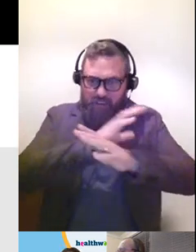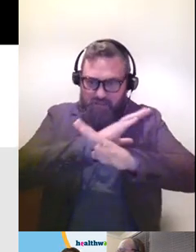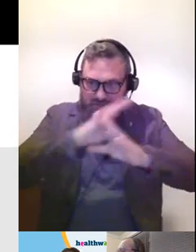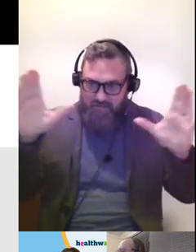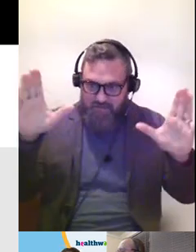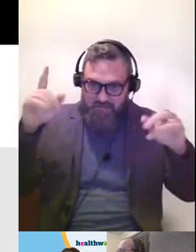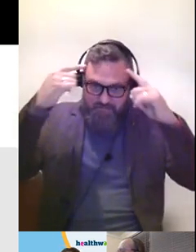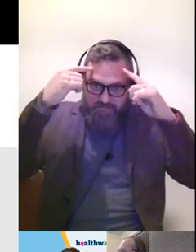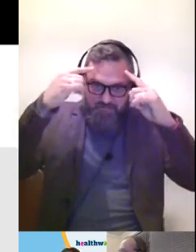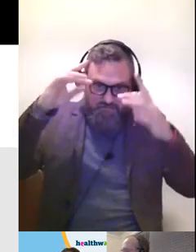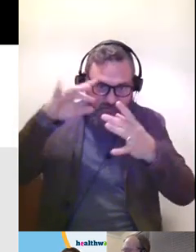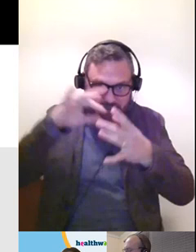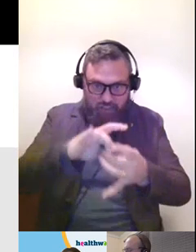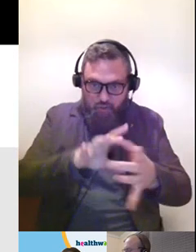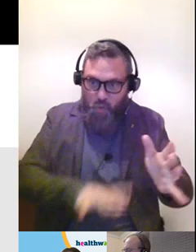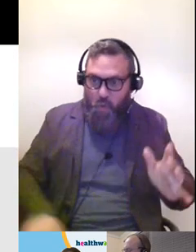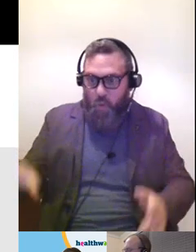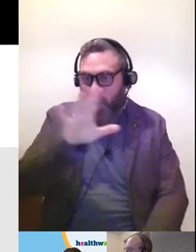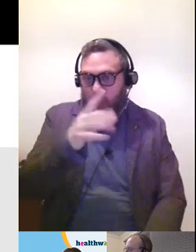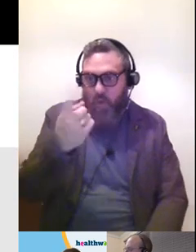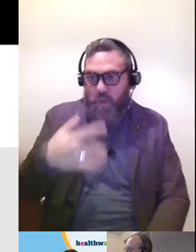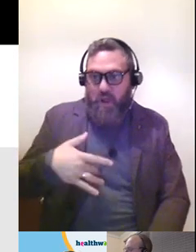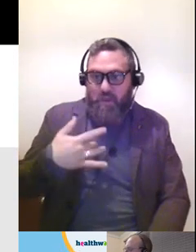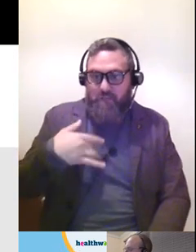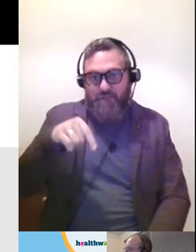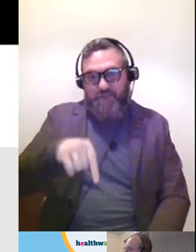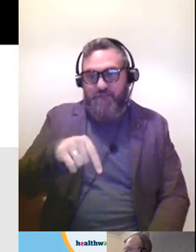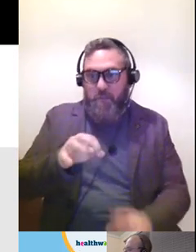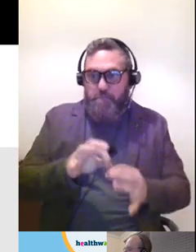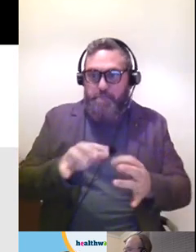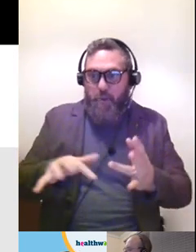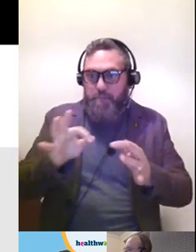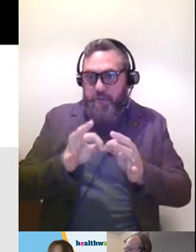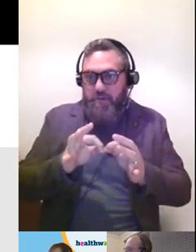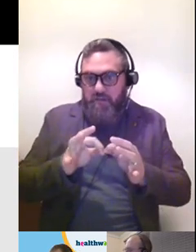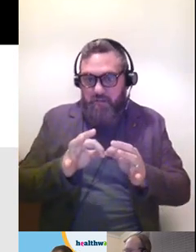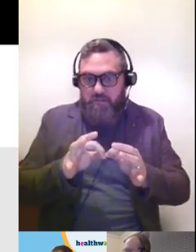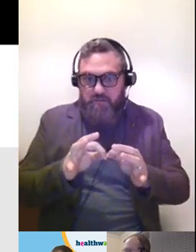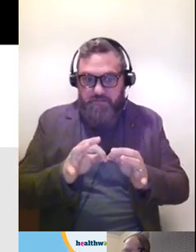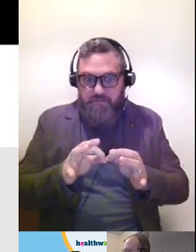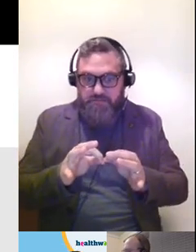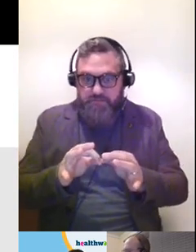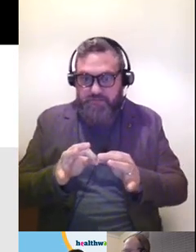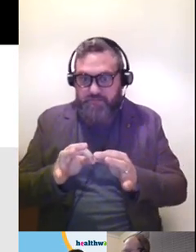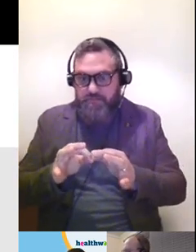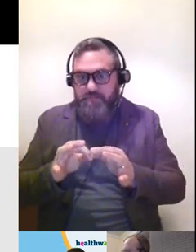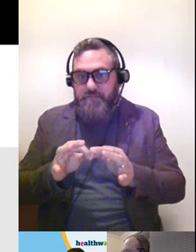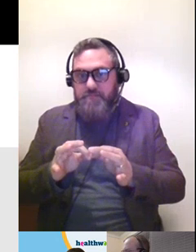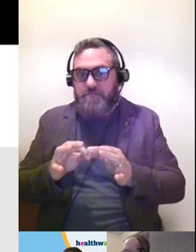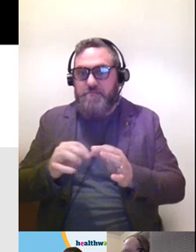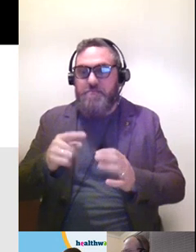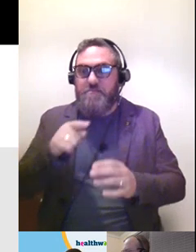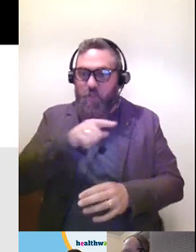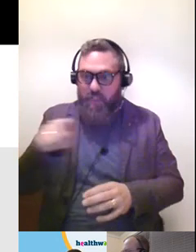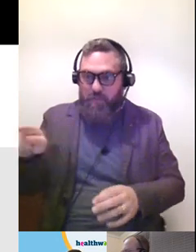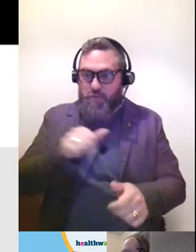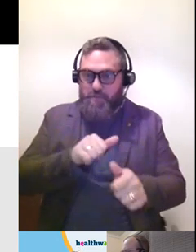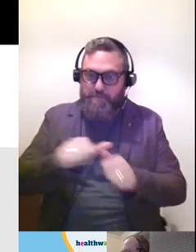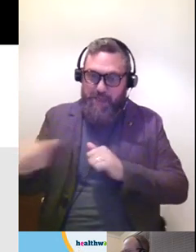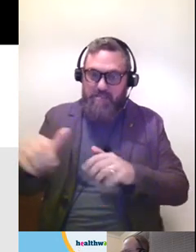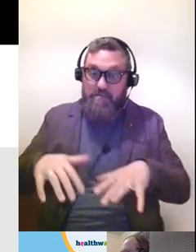relevant for everybody that lives in the BOB area. And it's for those people to have the best possible start